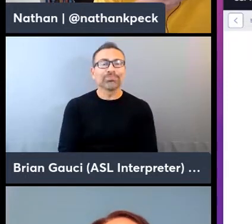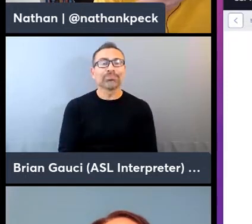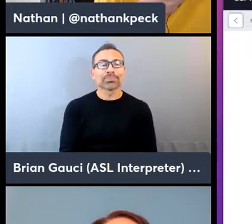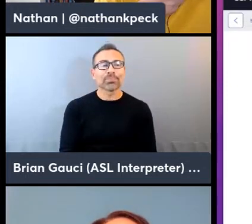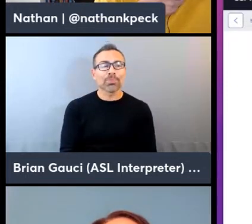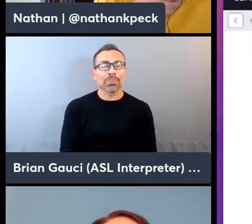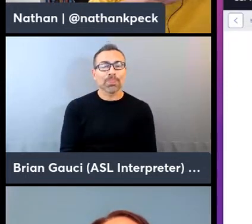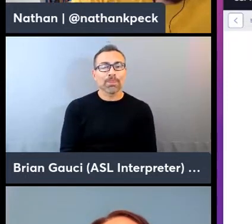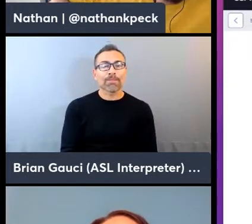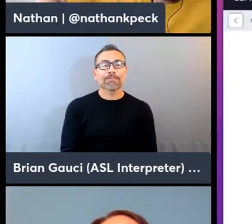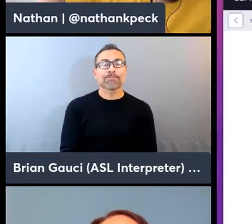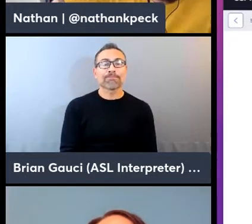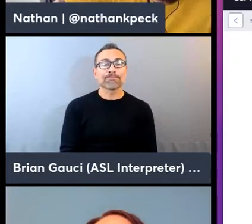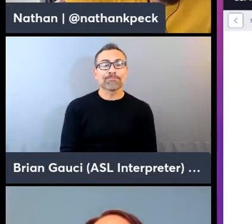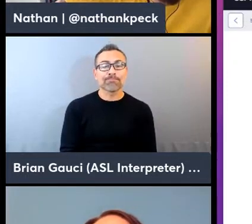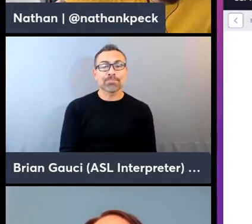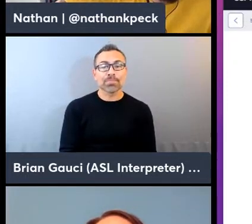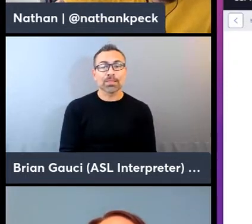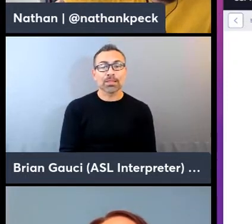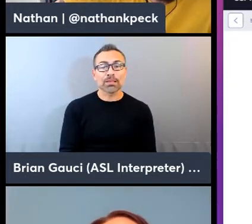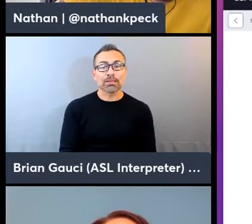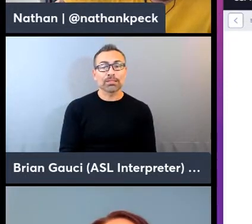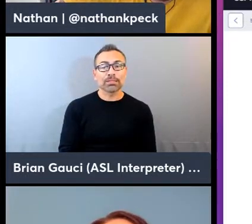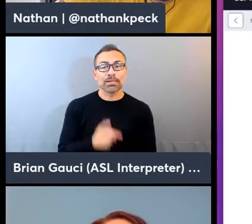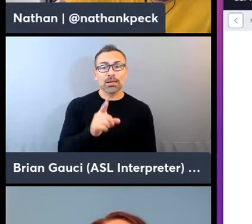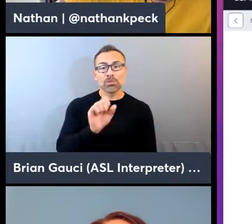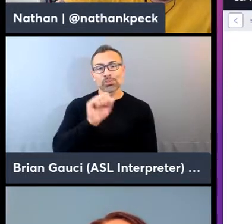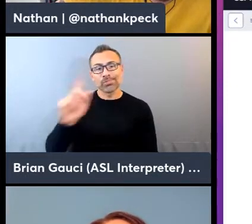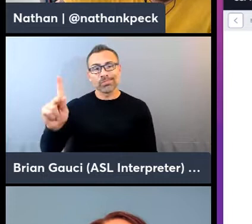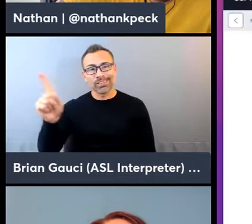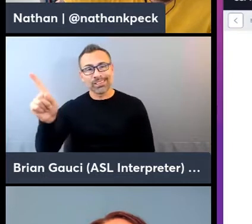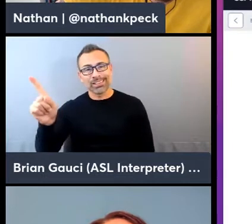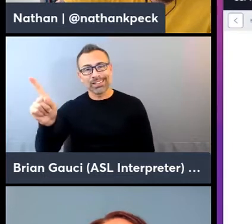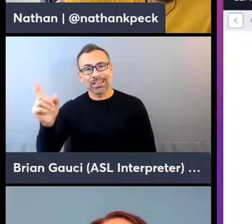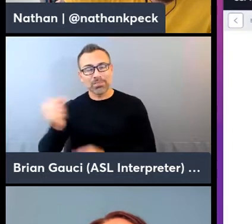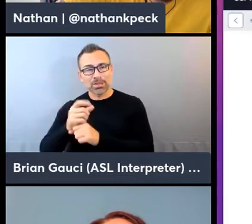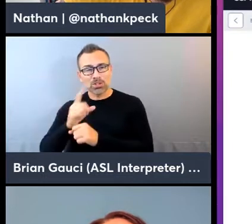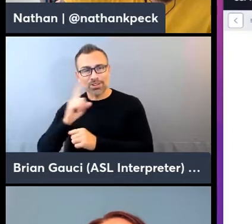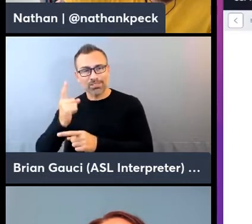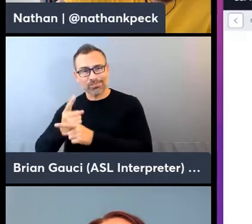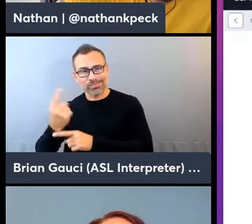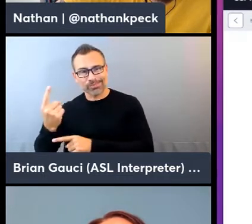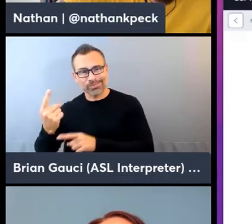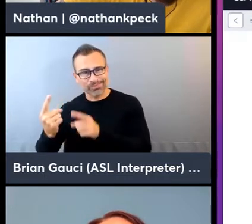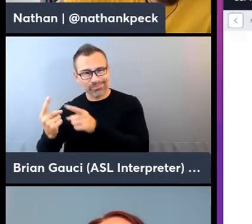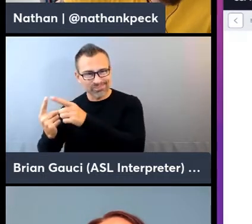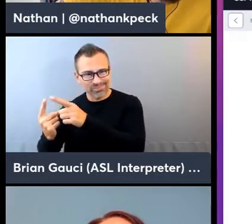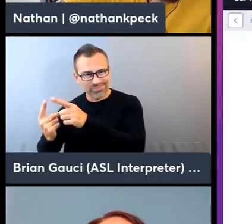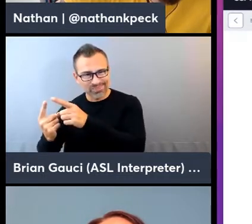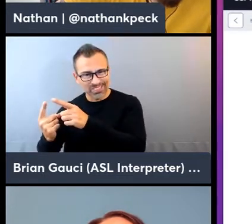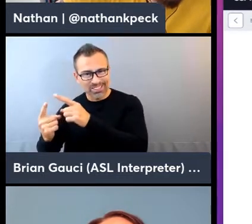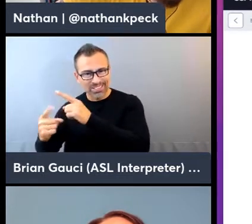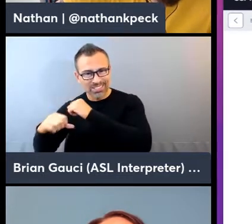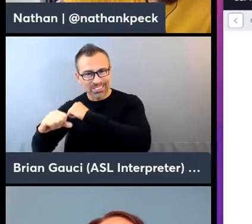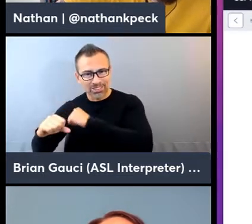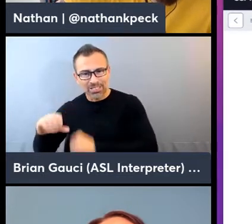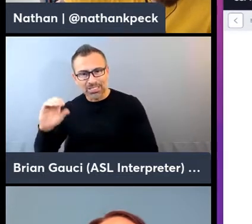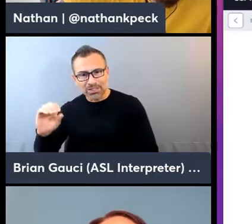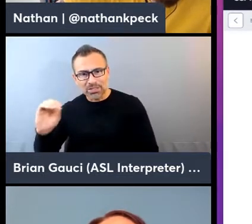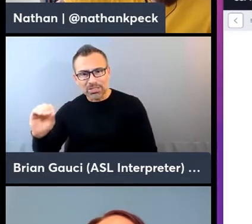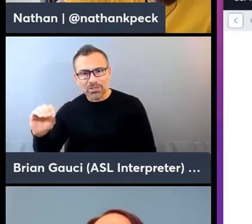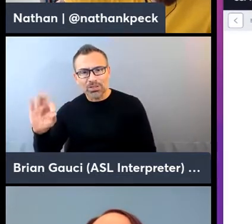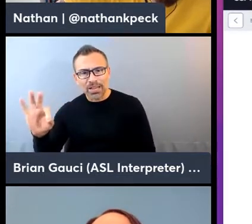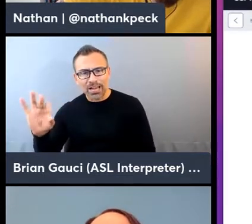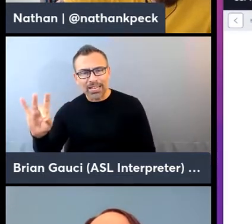here, we've got this. I'm going to go back and just validate that this is the right one. that security group